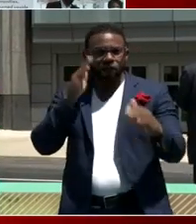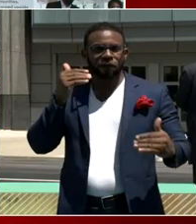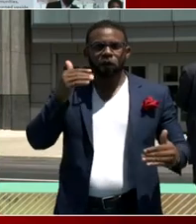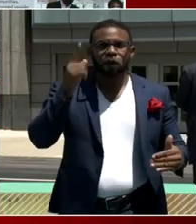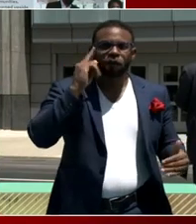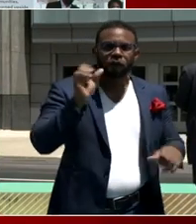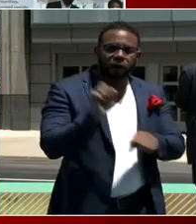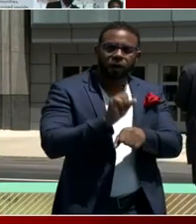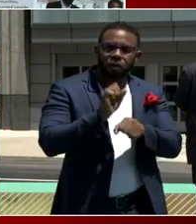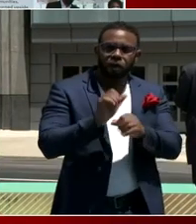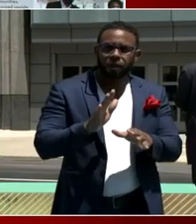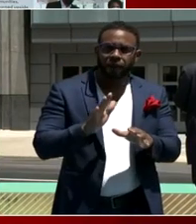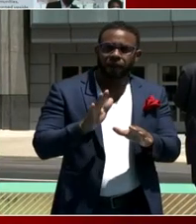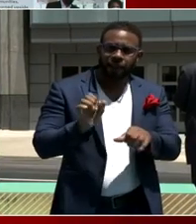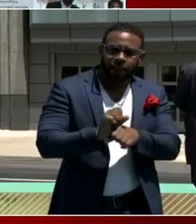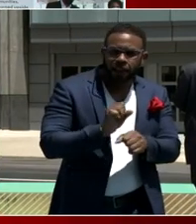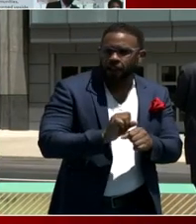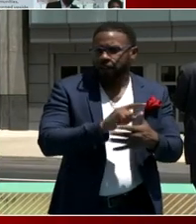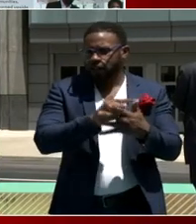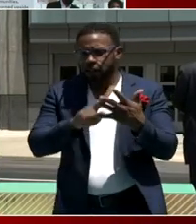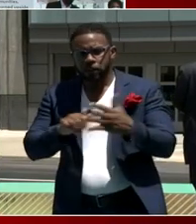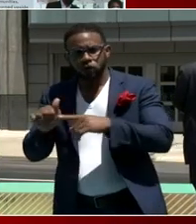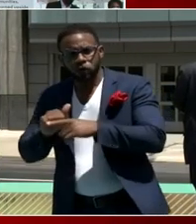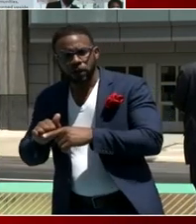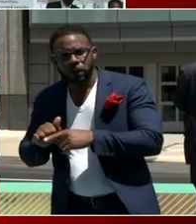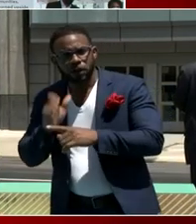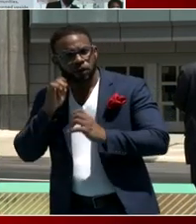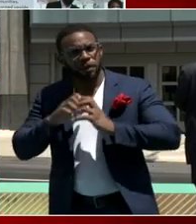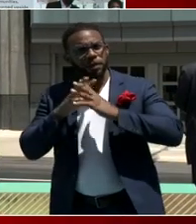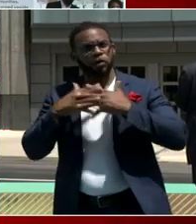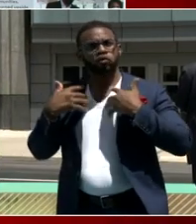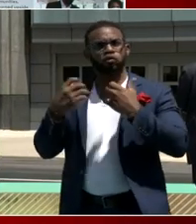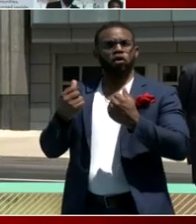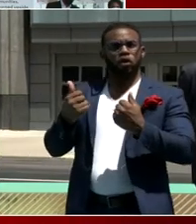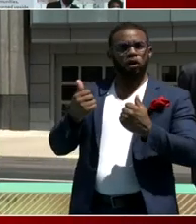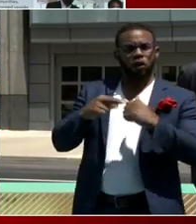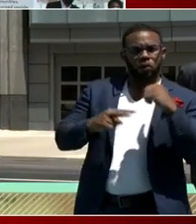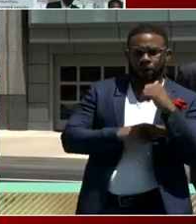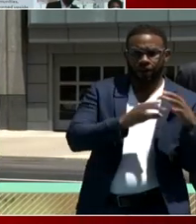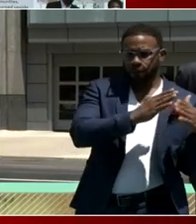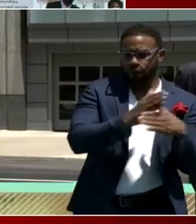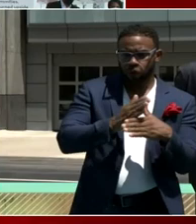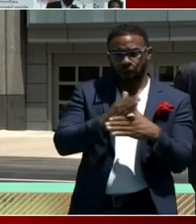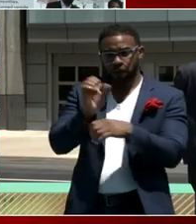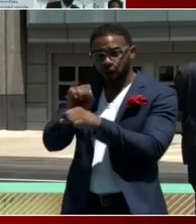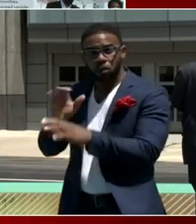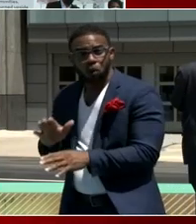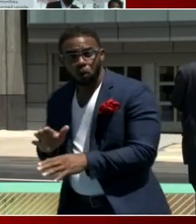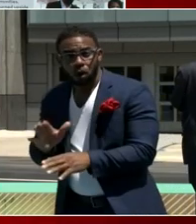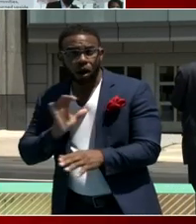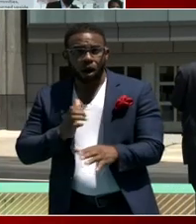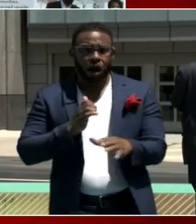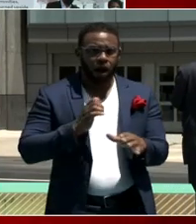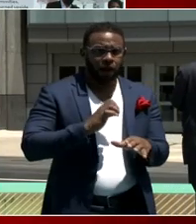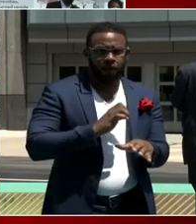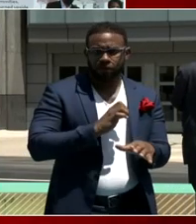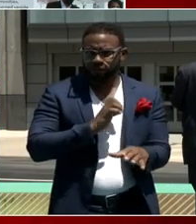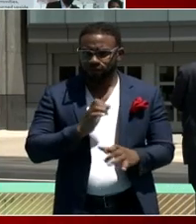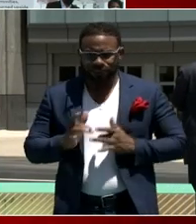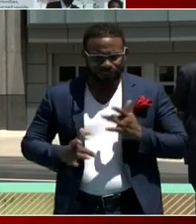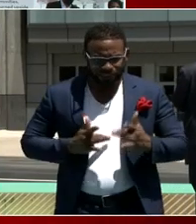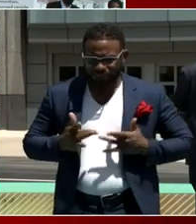forward for employment and labor and training, for building stronger bridges between employers and our